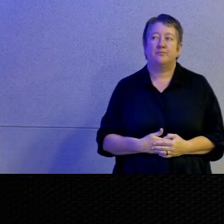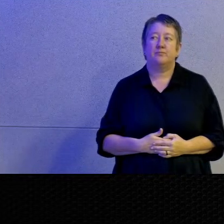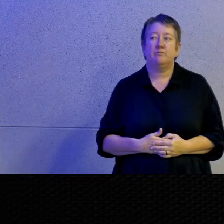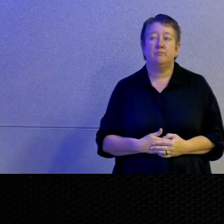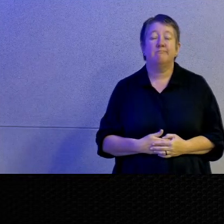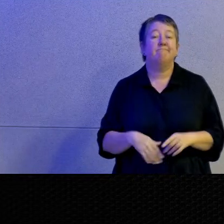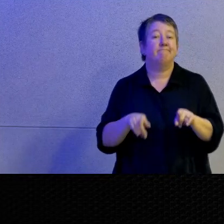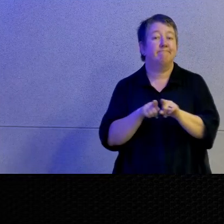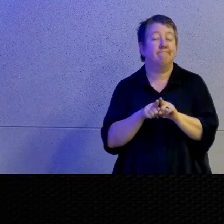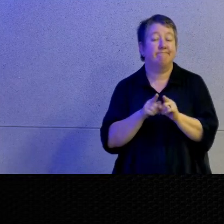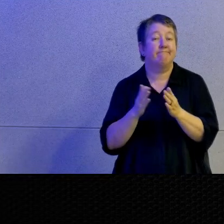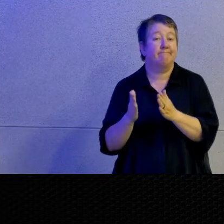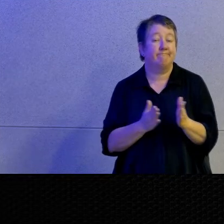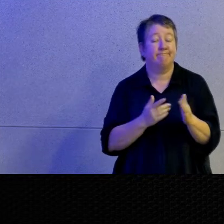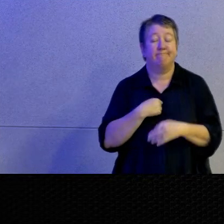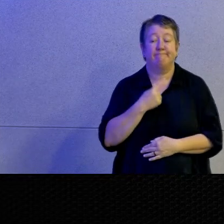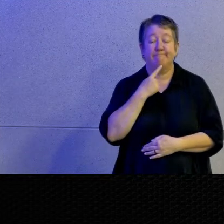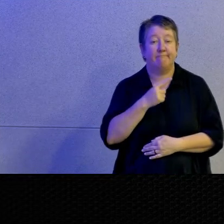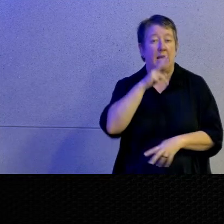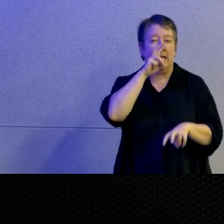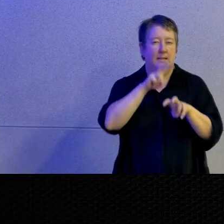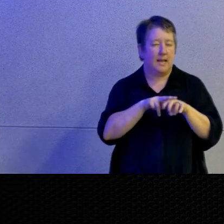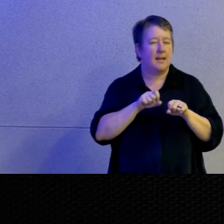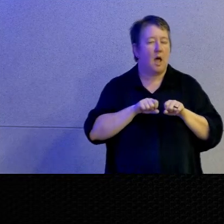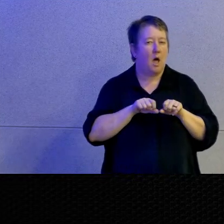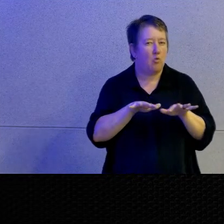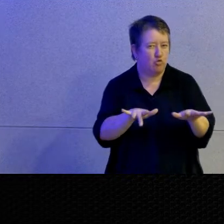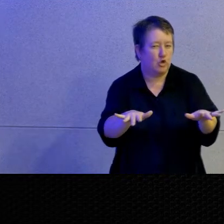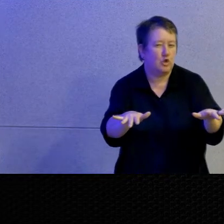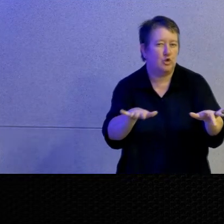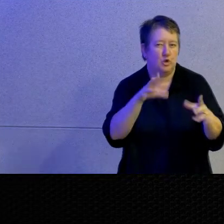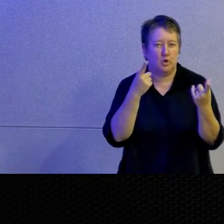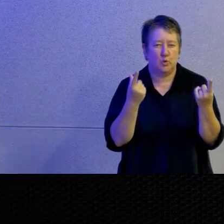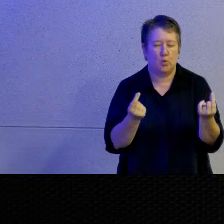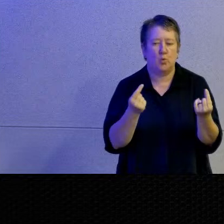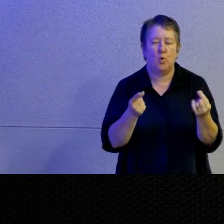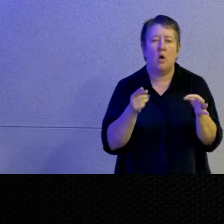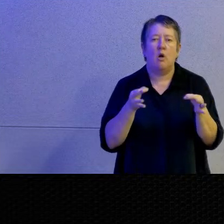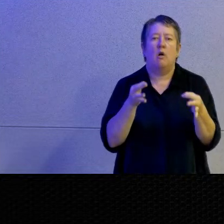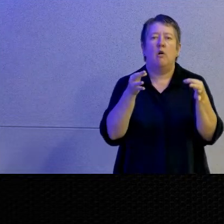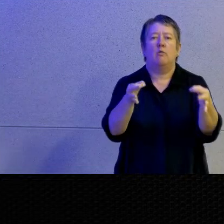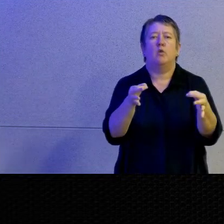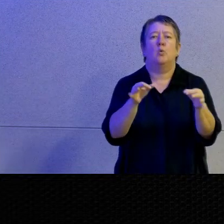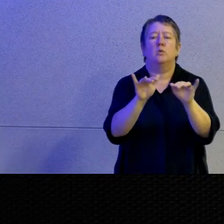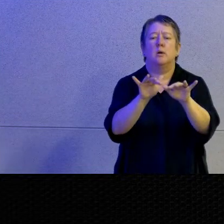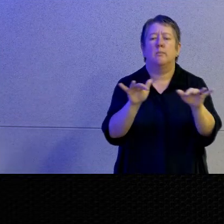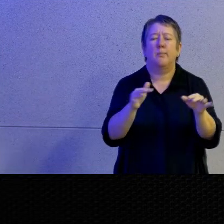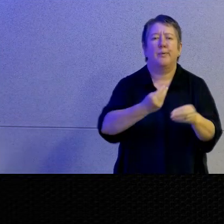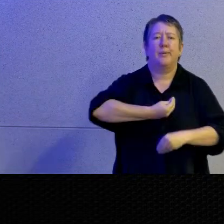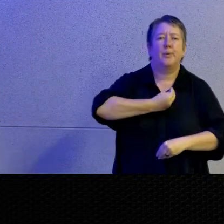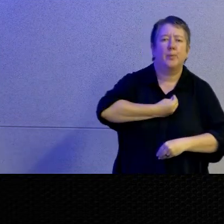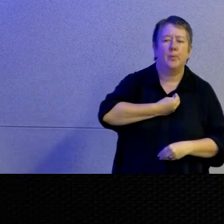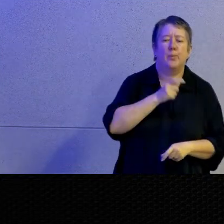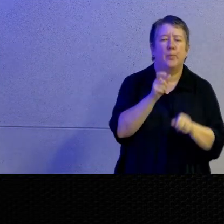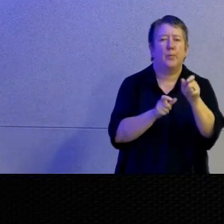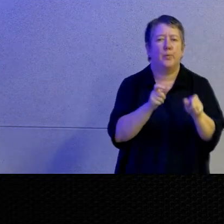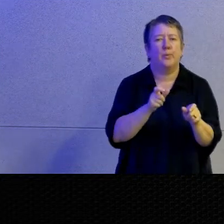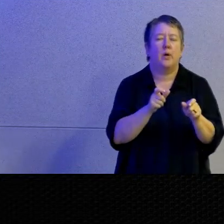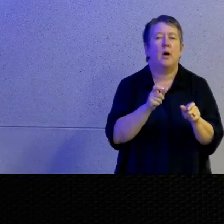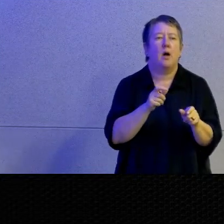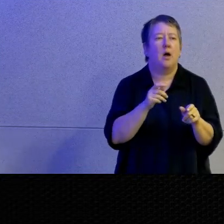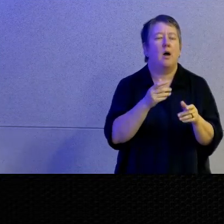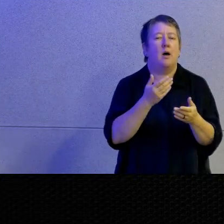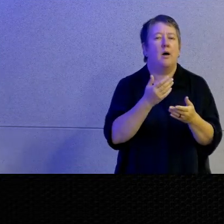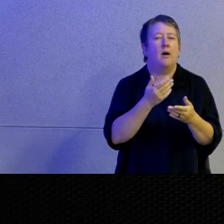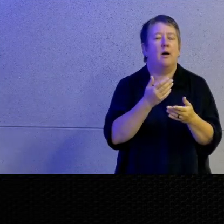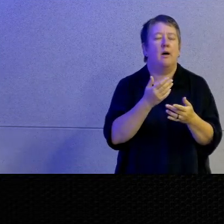need to do outreach. We need to also carry the future generation that should come and stand where we have